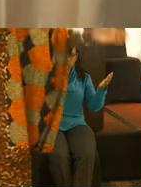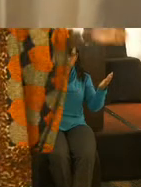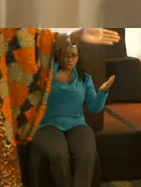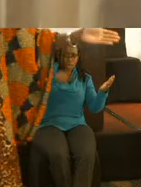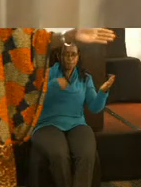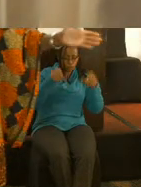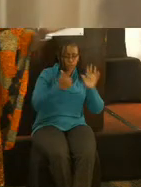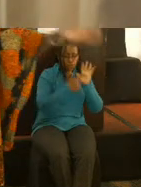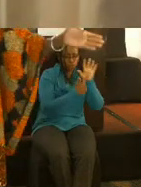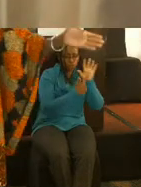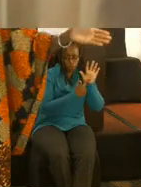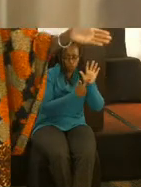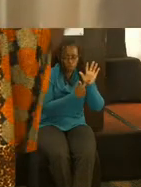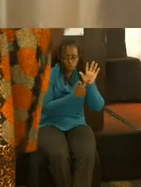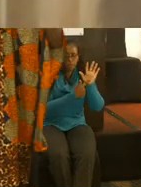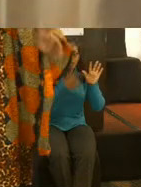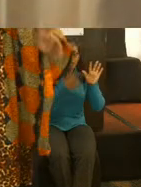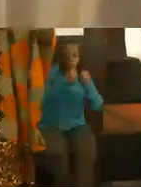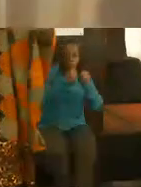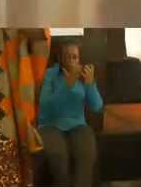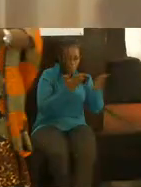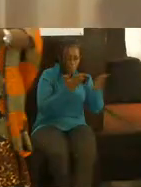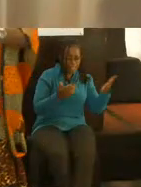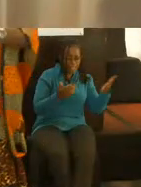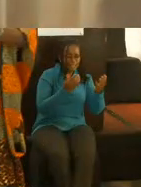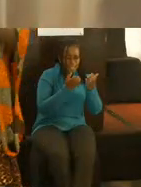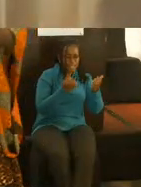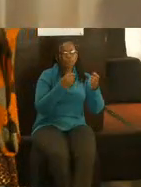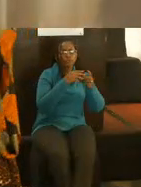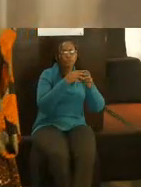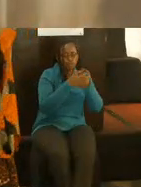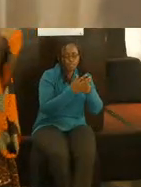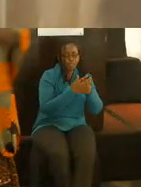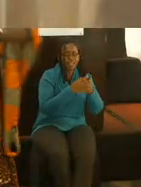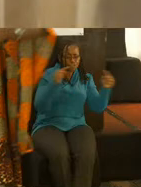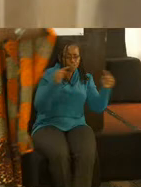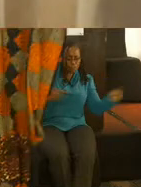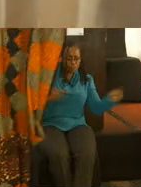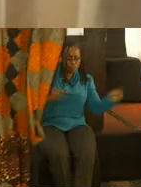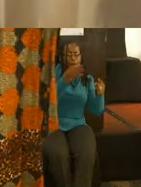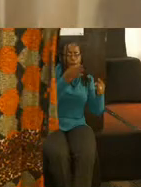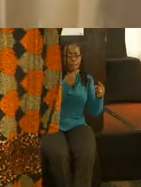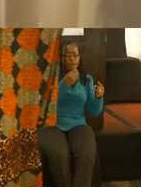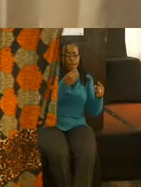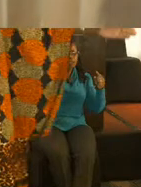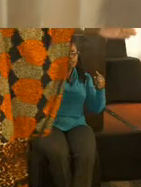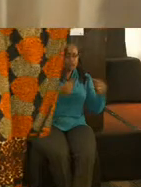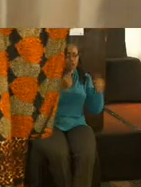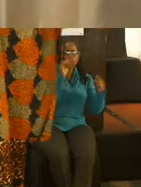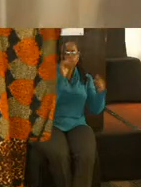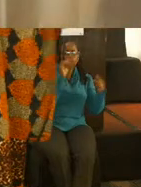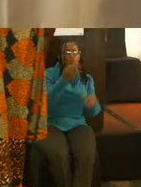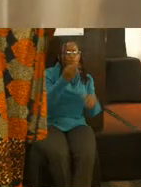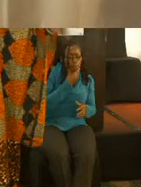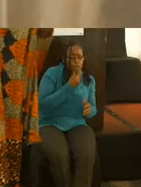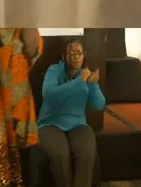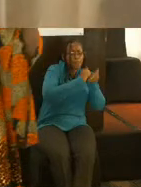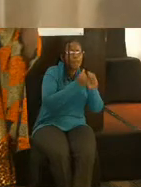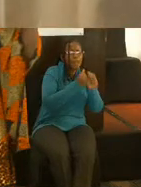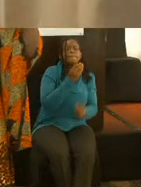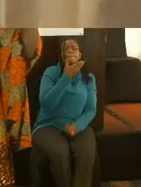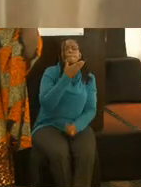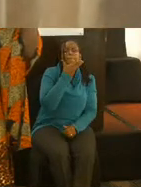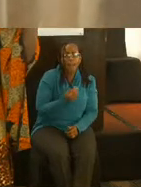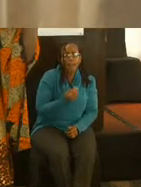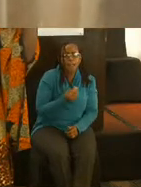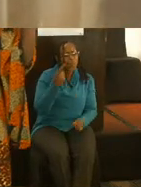I'm trying to show you man broken things that need fixing say a man the struggles of a man the struggles of a boy in the journey to be a man they killed men and the